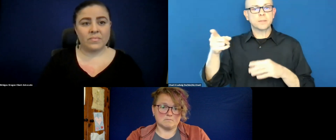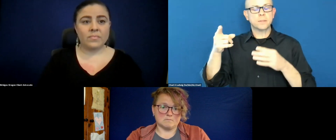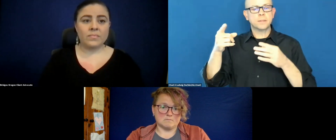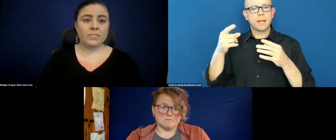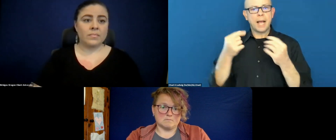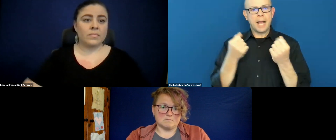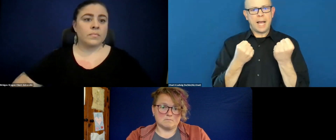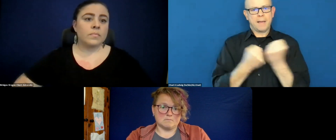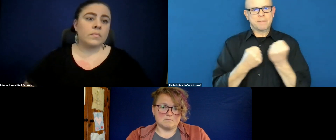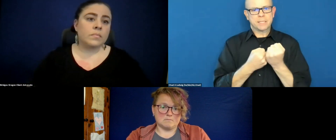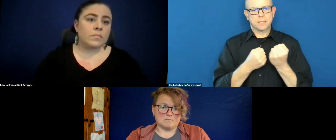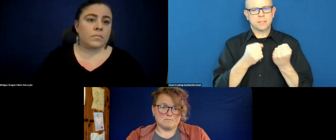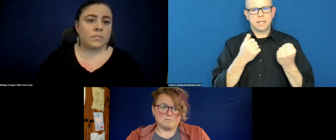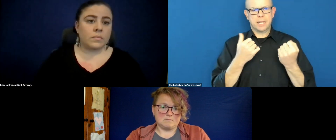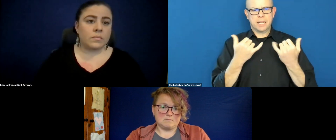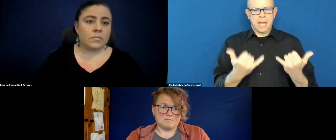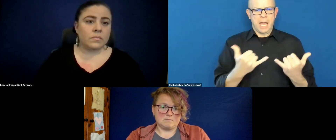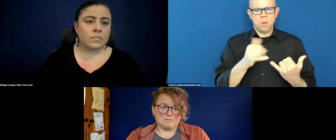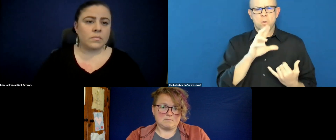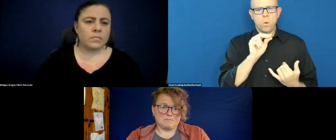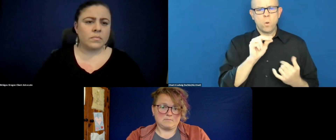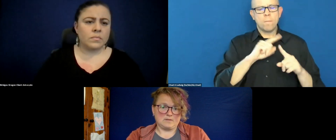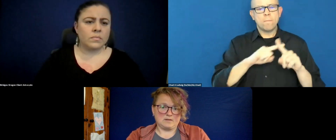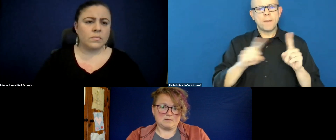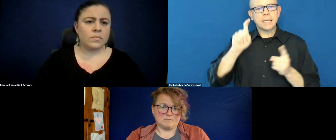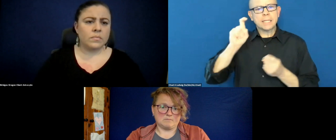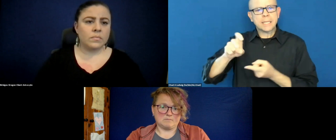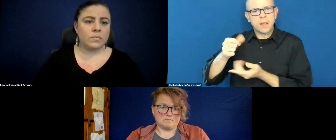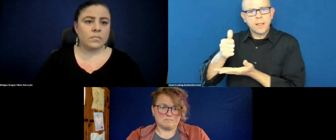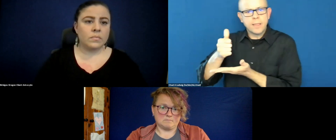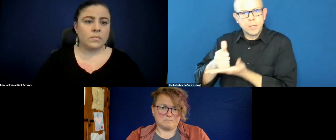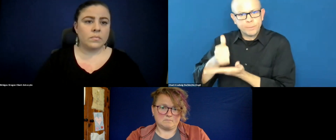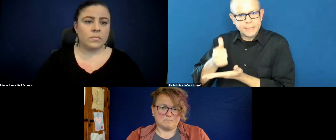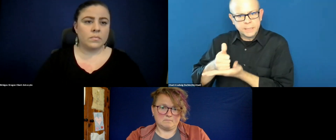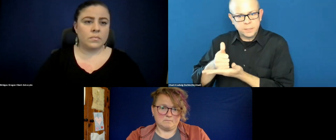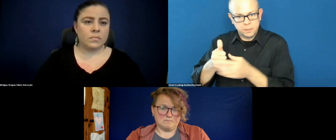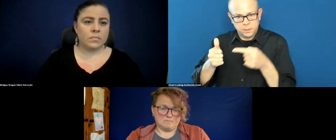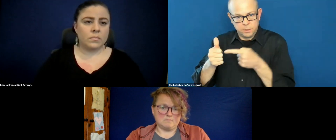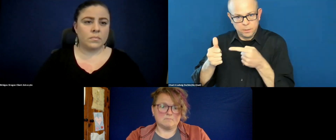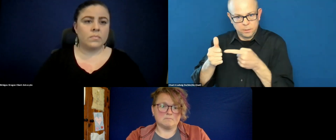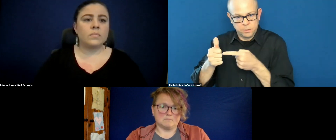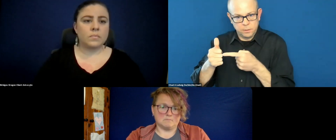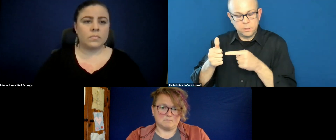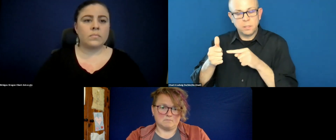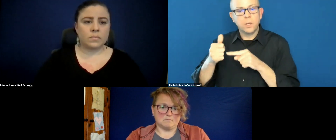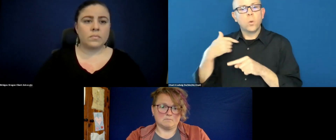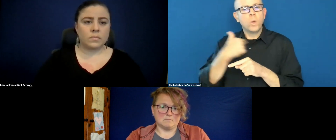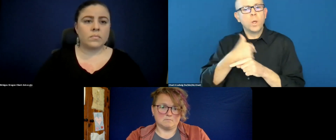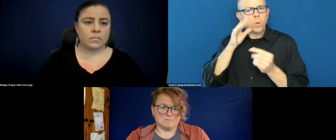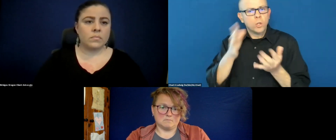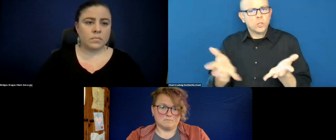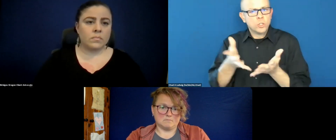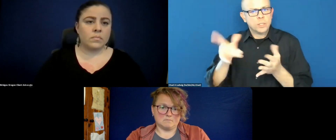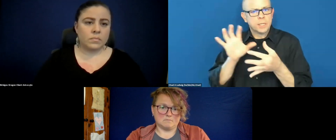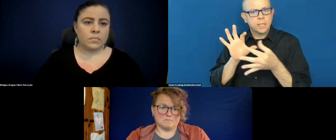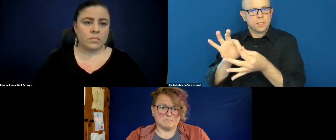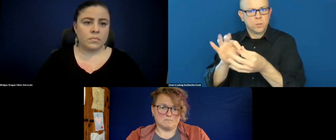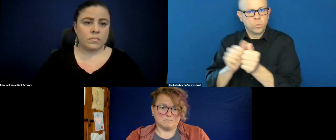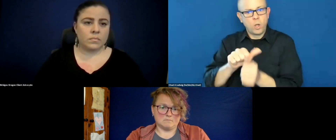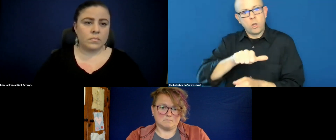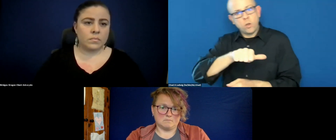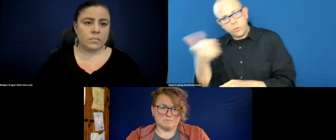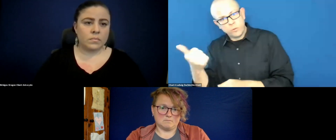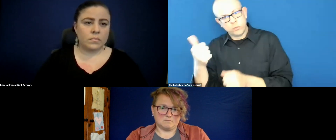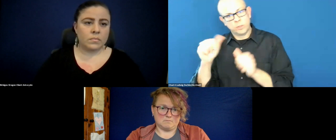themselves feels ready to engage. Um, we wouldn't be, you wouldn't be an advocate per se, but we